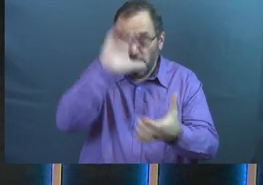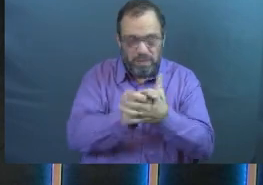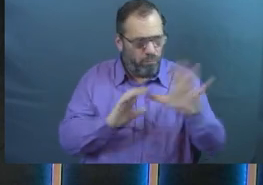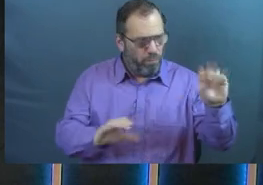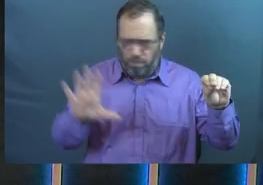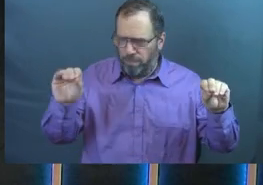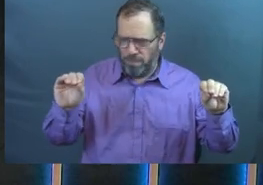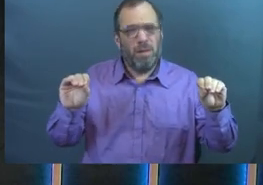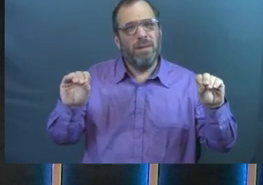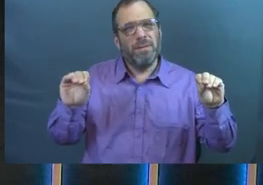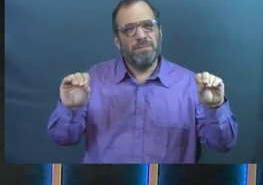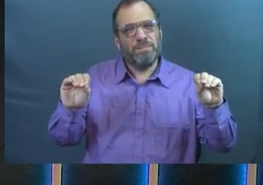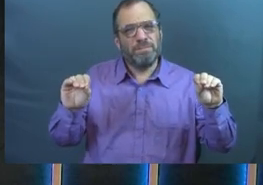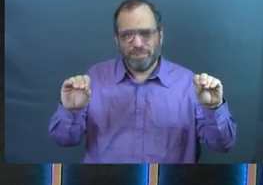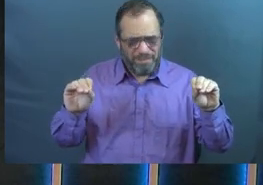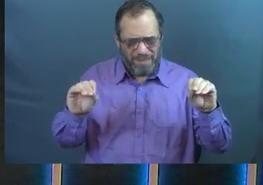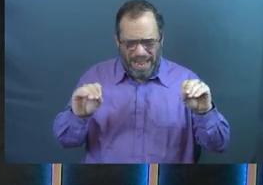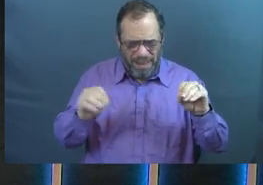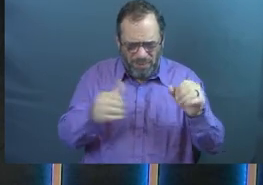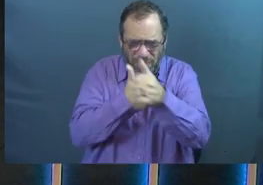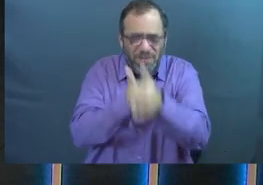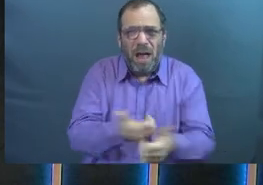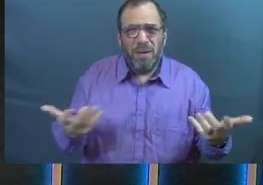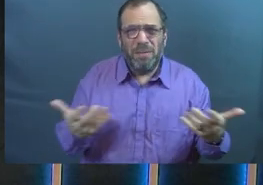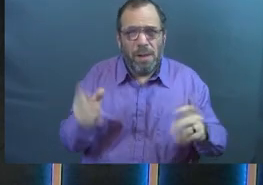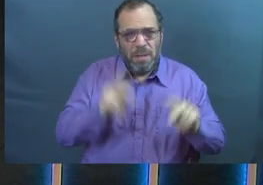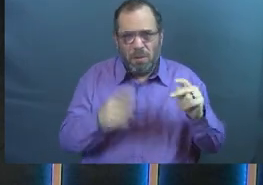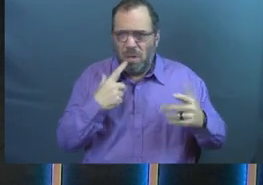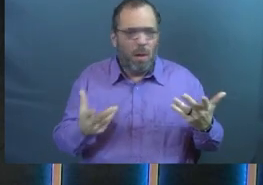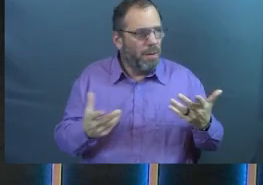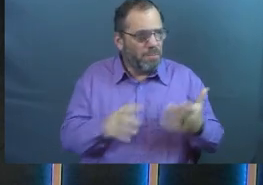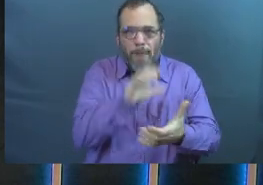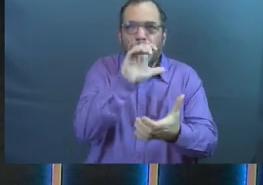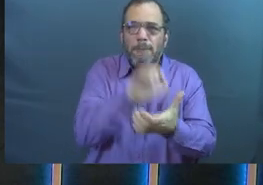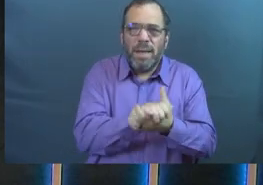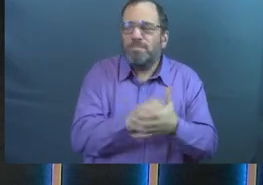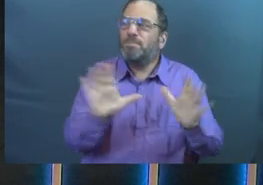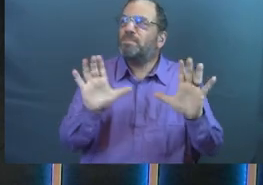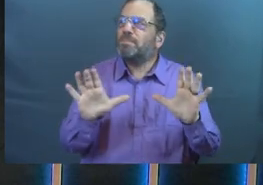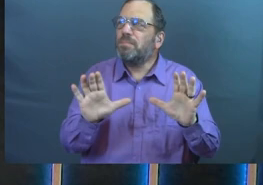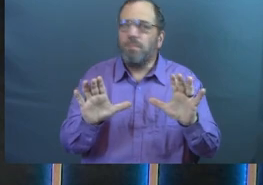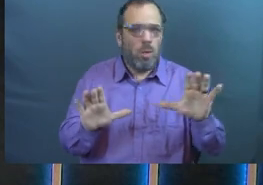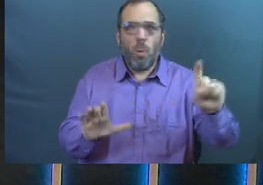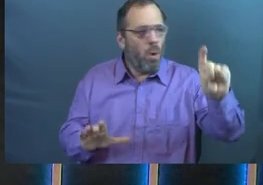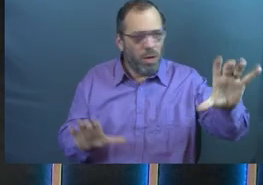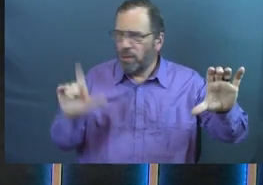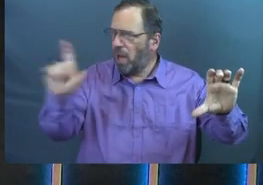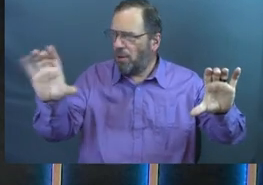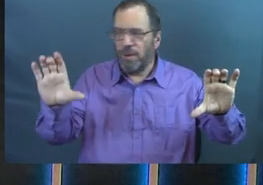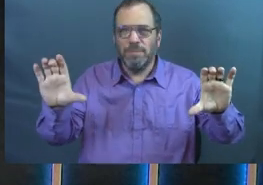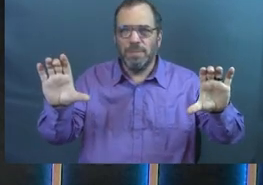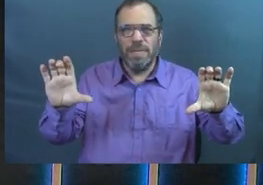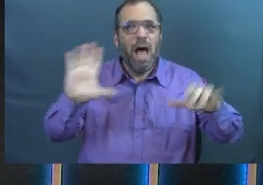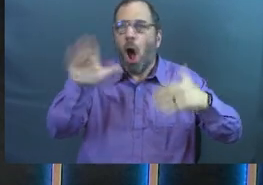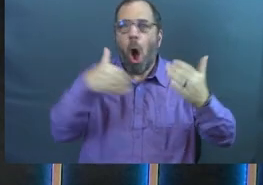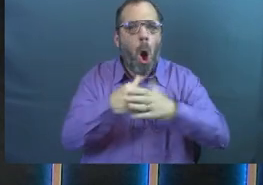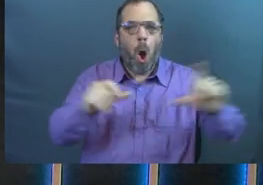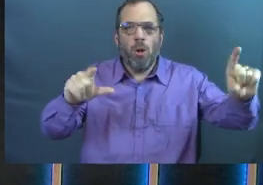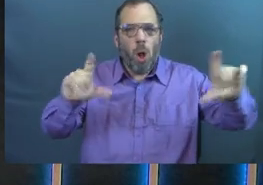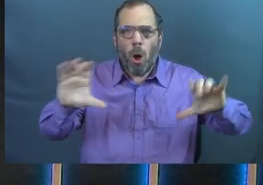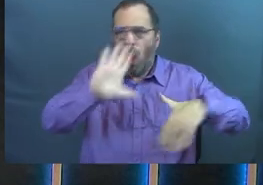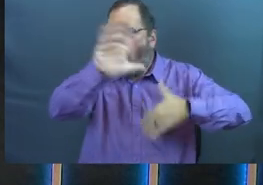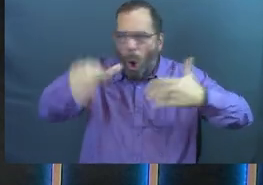it. And we act this way. When people say marriage is, and it's 100-100. Yes. It's